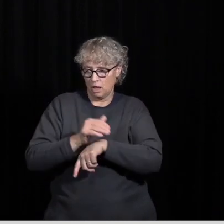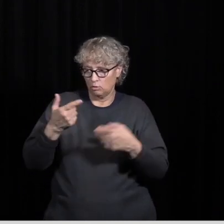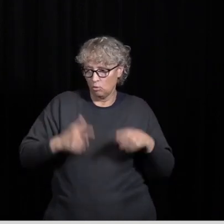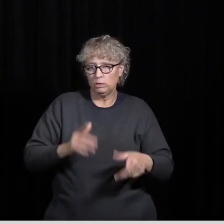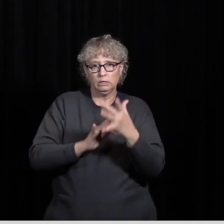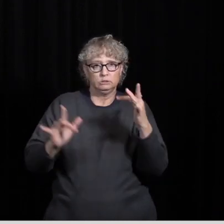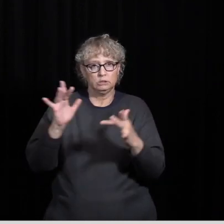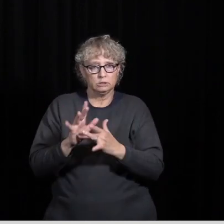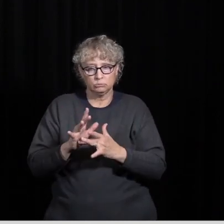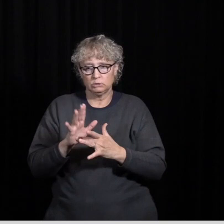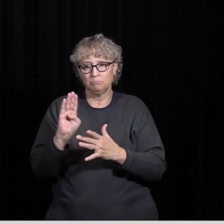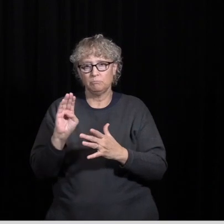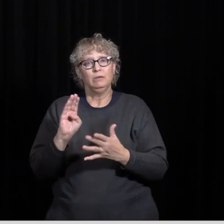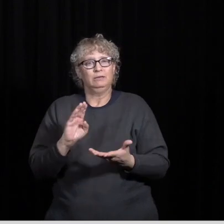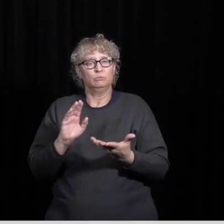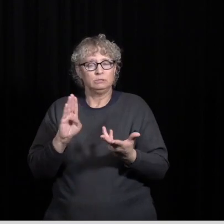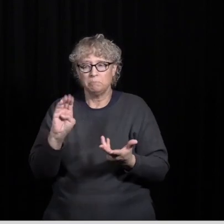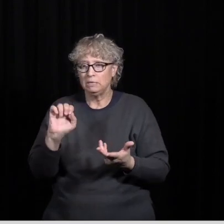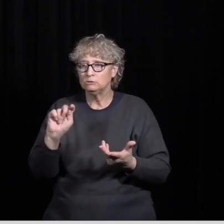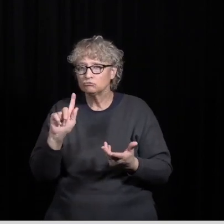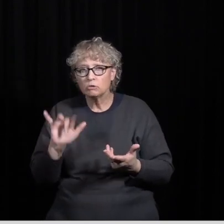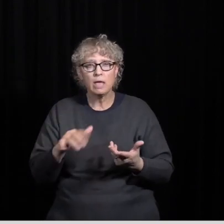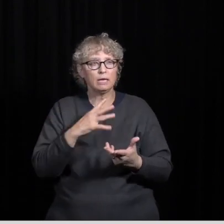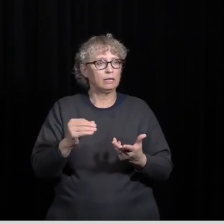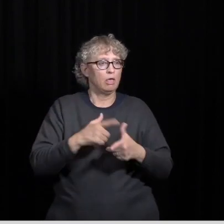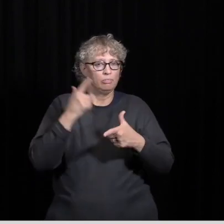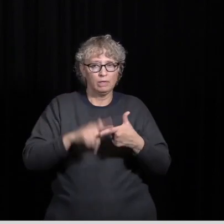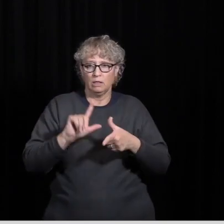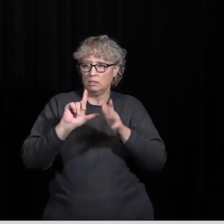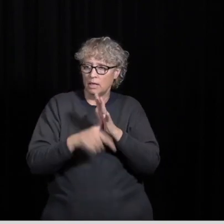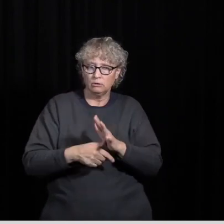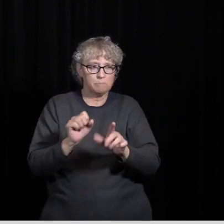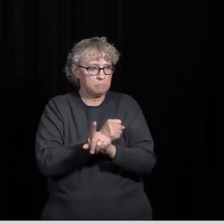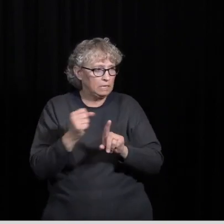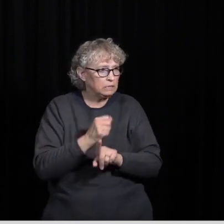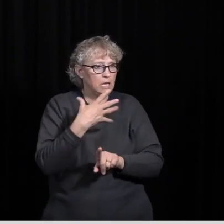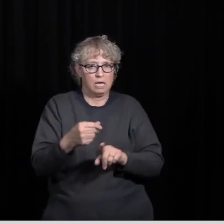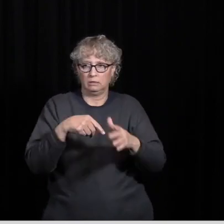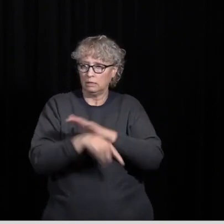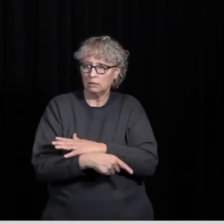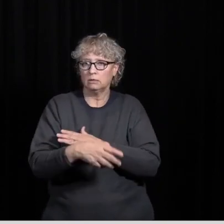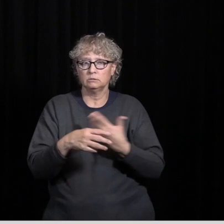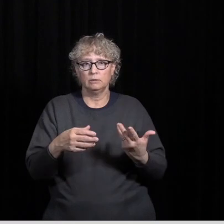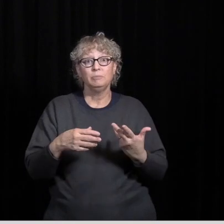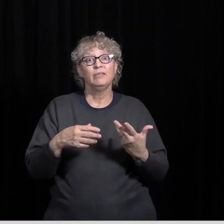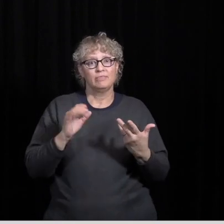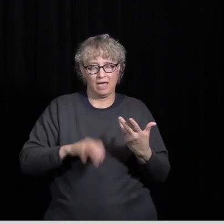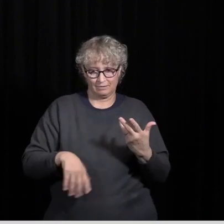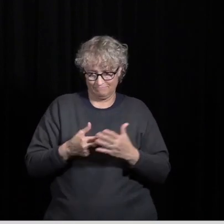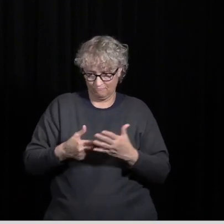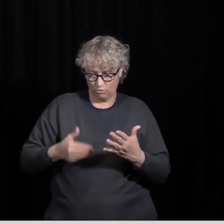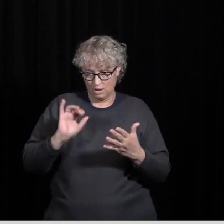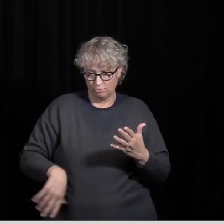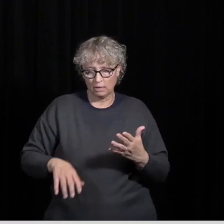he's betrayed to go to the cross, to be beaten, nailed, killed. He took the punishment of God. He took bread, verse 24. When